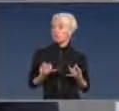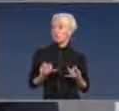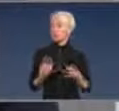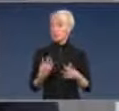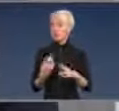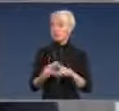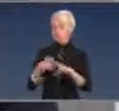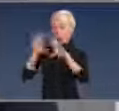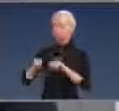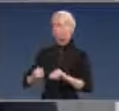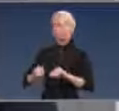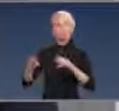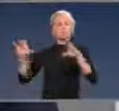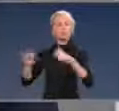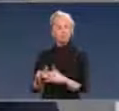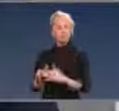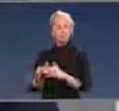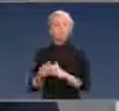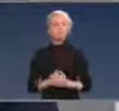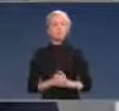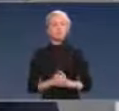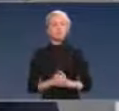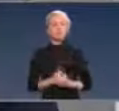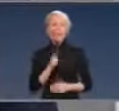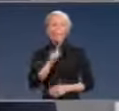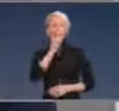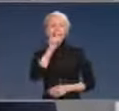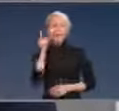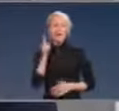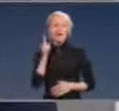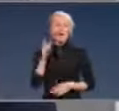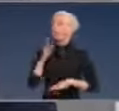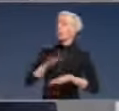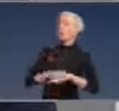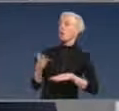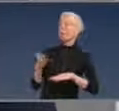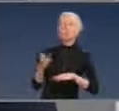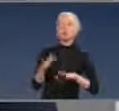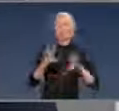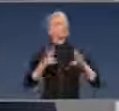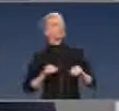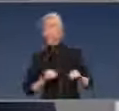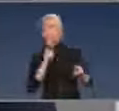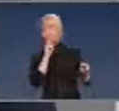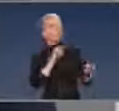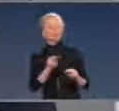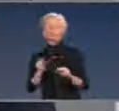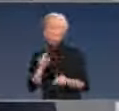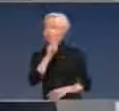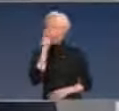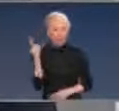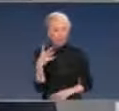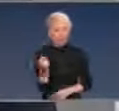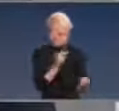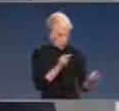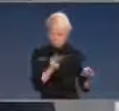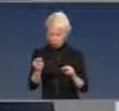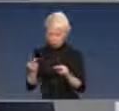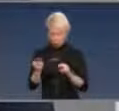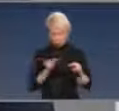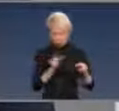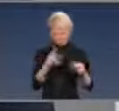them, but you've got to be constant about it and you've got to throw everything at it. And we will get on top of it in Victoria because there is the determination